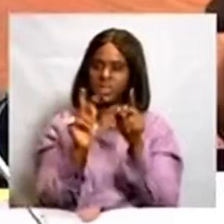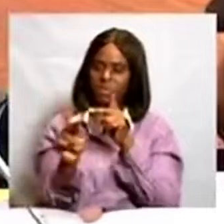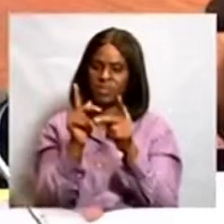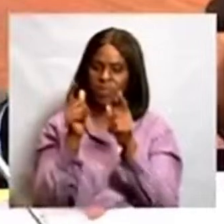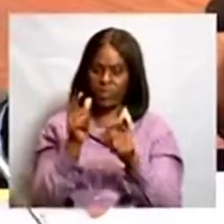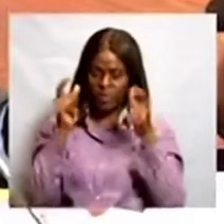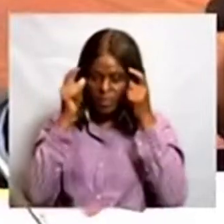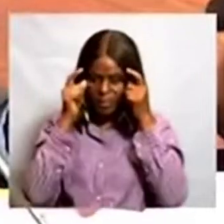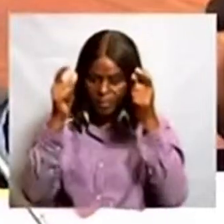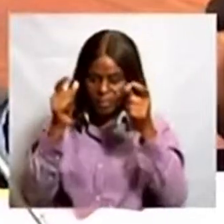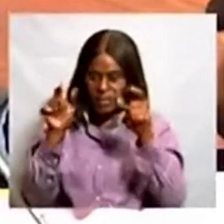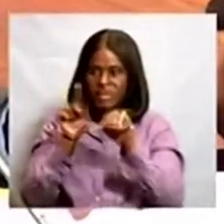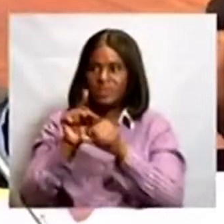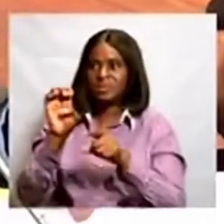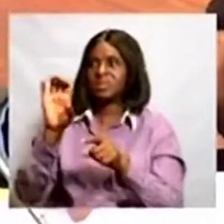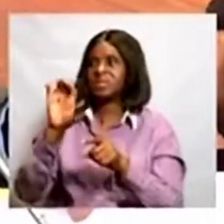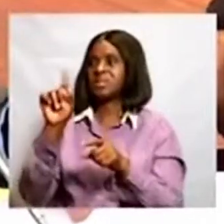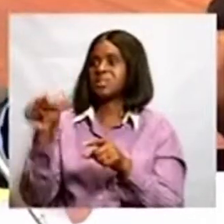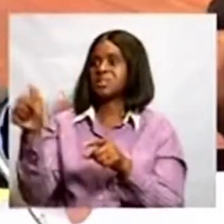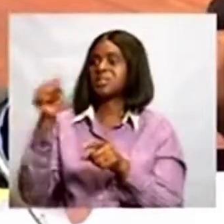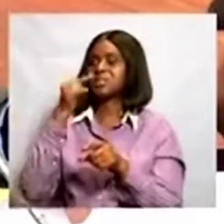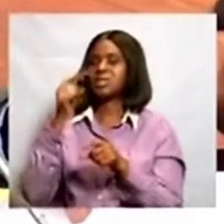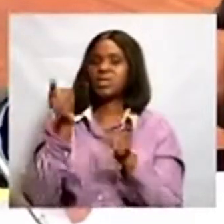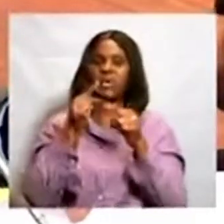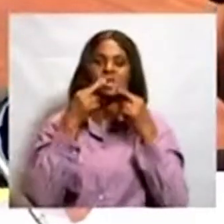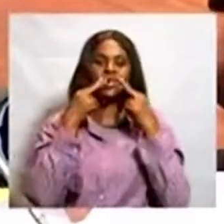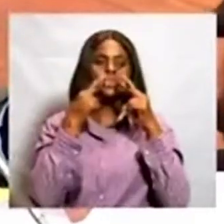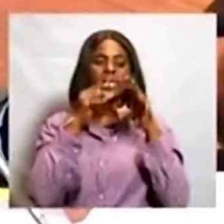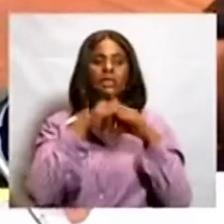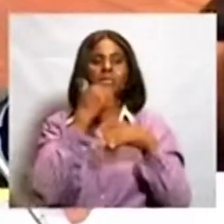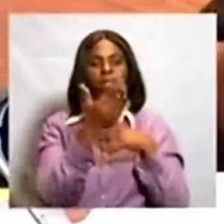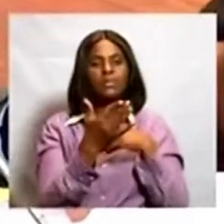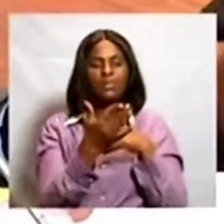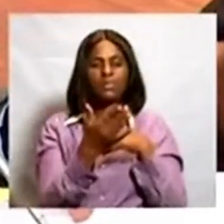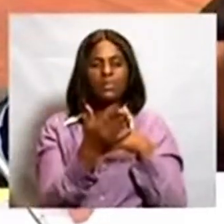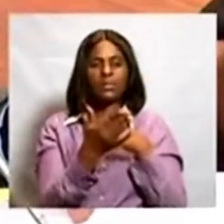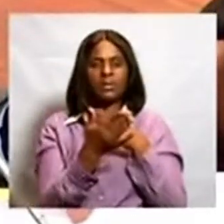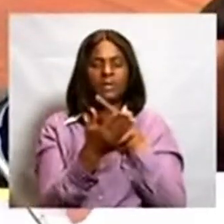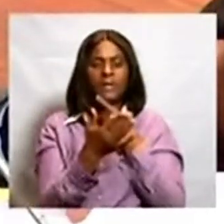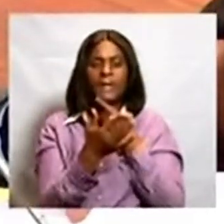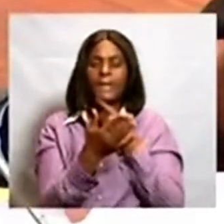in. ECZ said when the results come out,